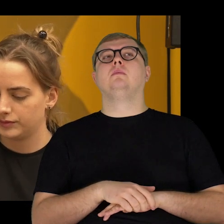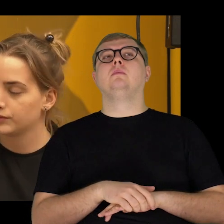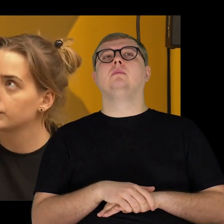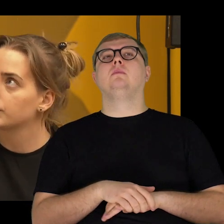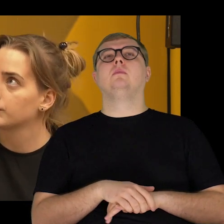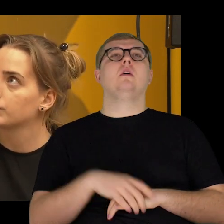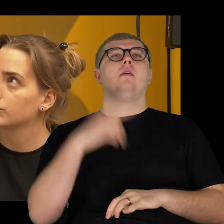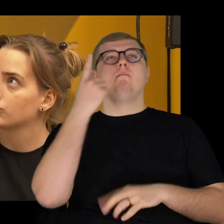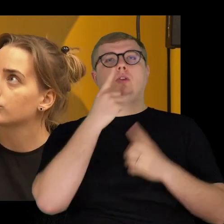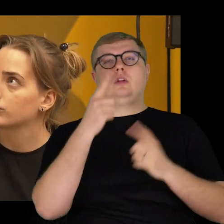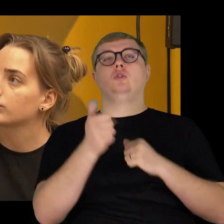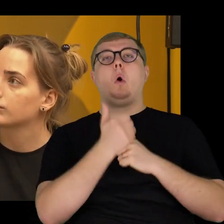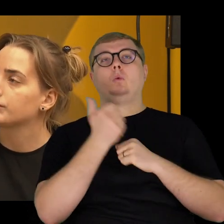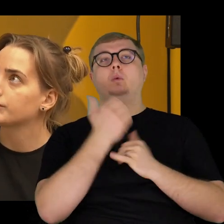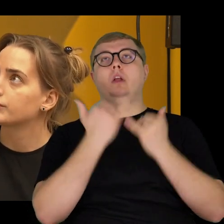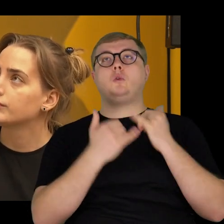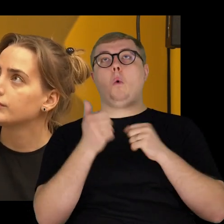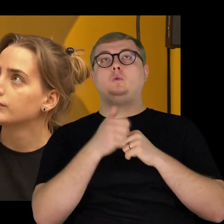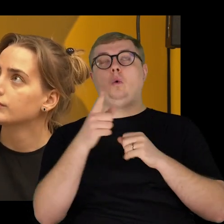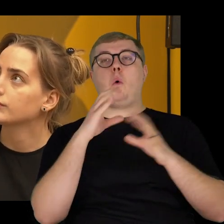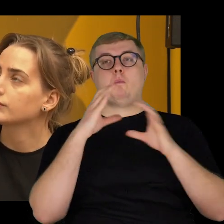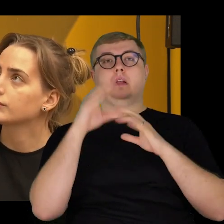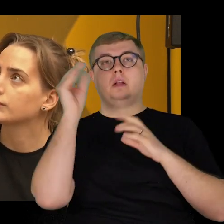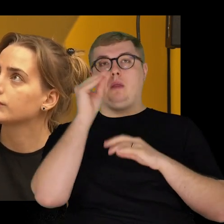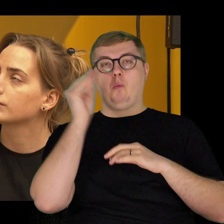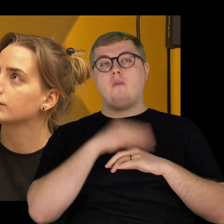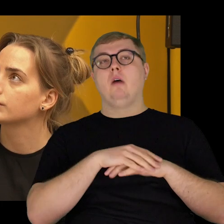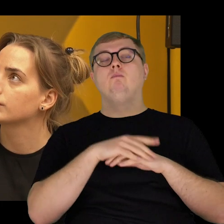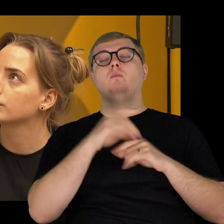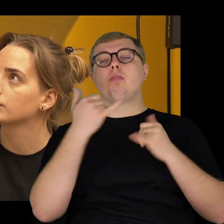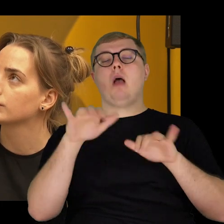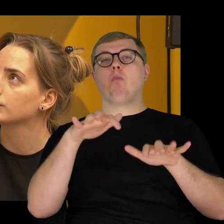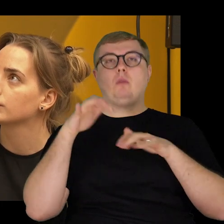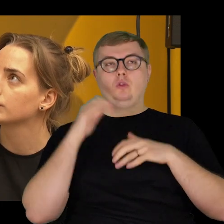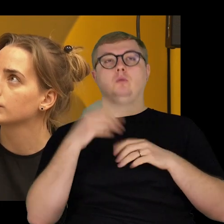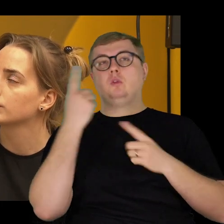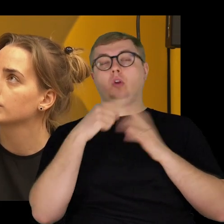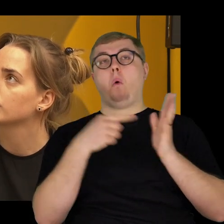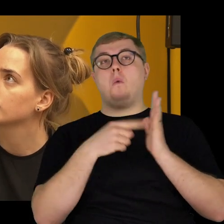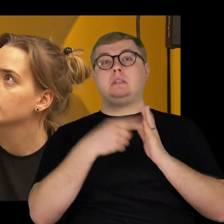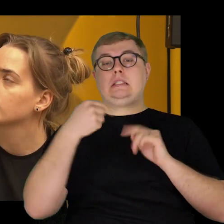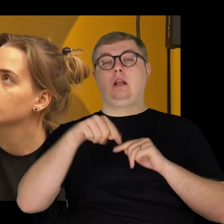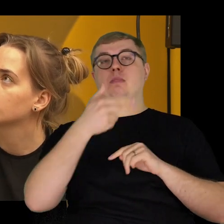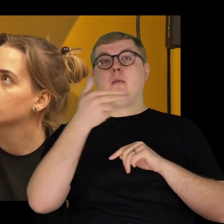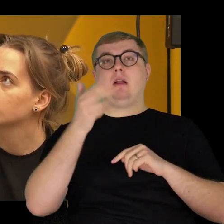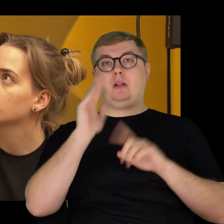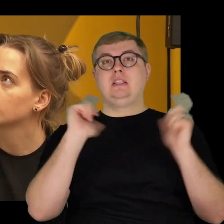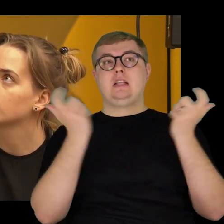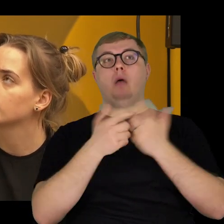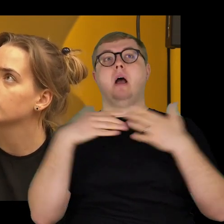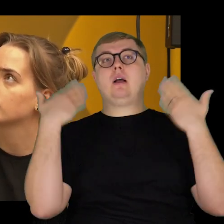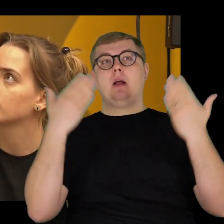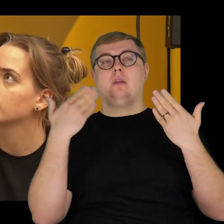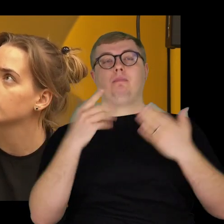science communication, like communication with another audience, I think this is an upcoming topic all over like academia, but